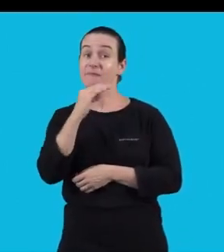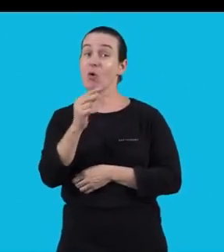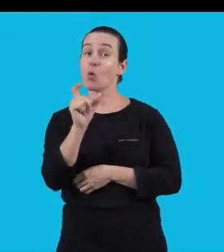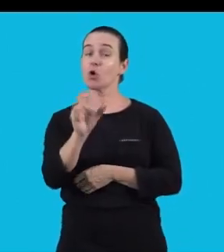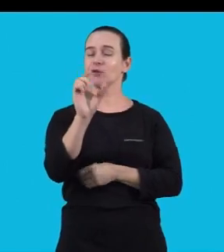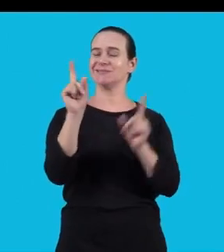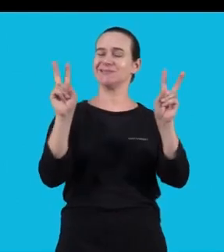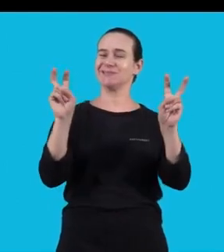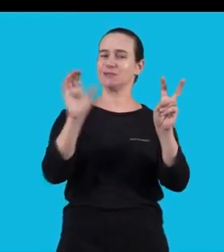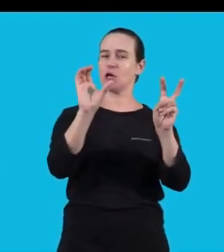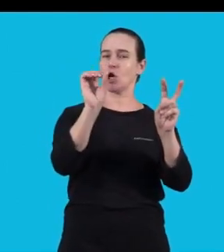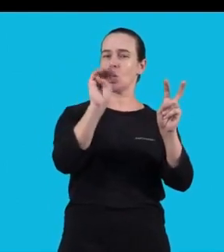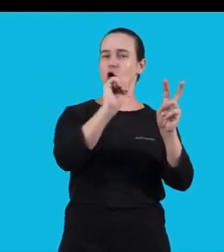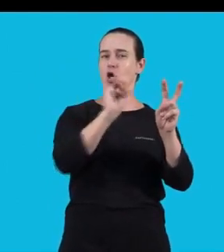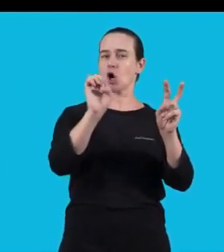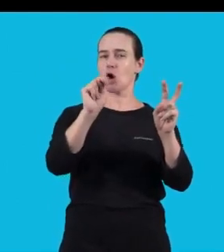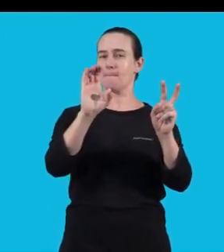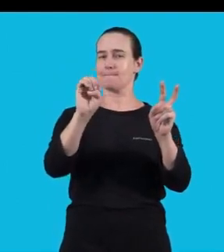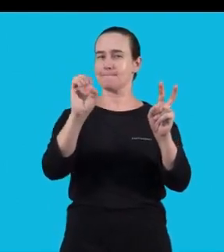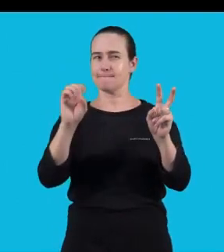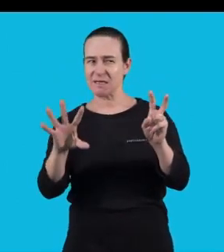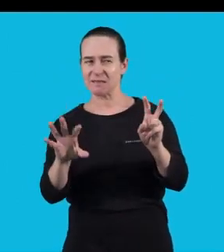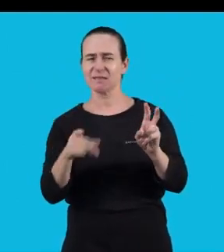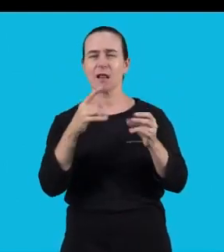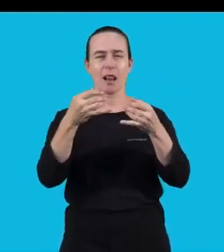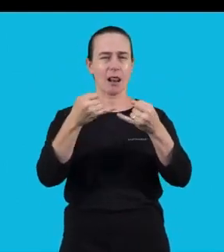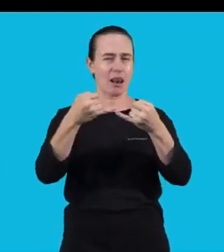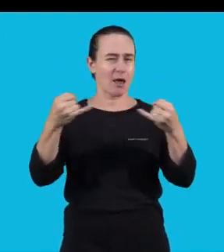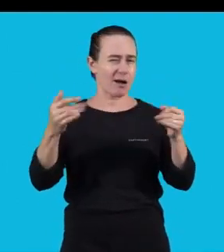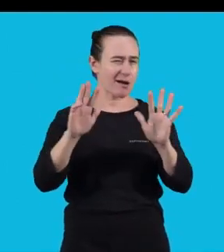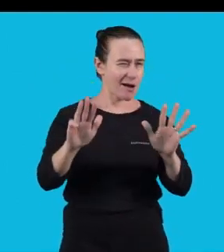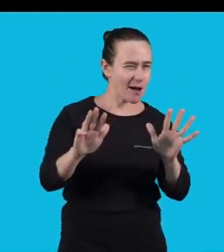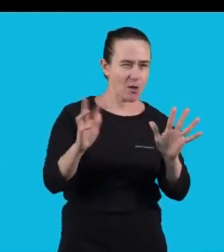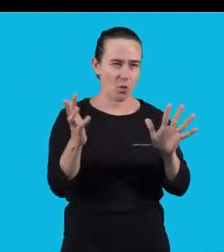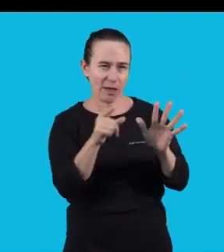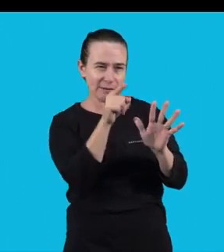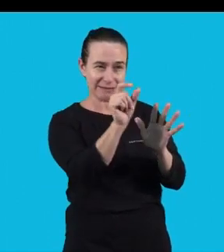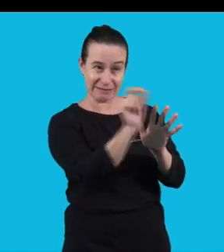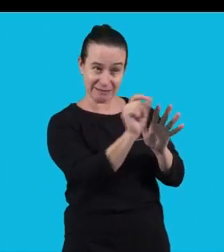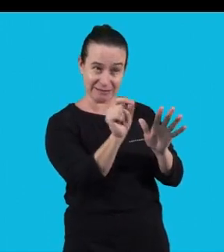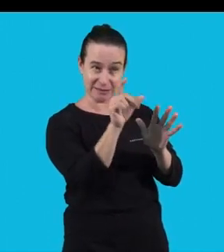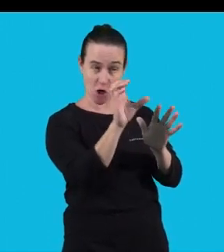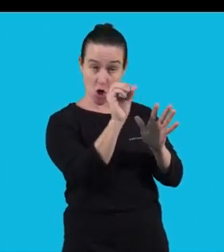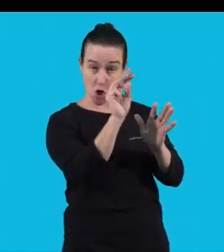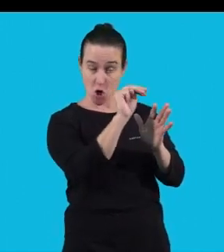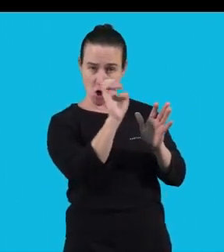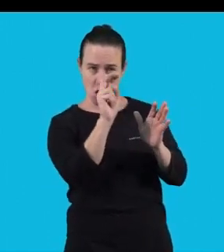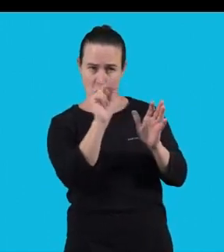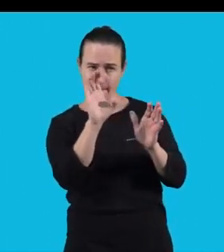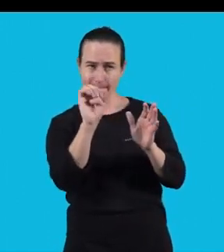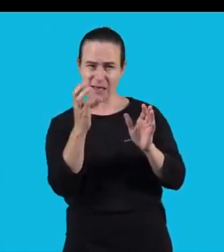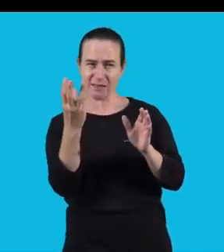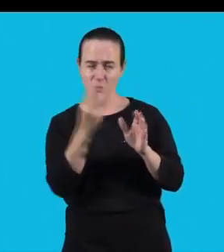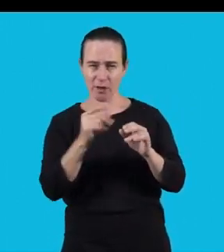importantly, in the context of line 9. So if we go to line 9, the journey commences with the